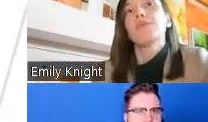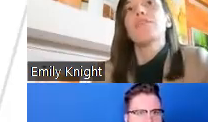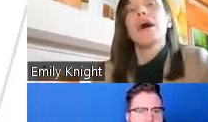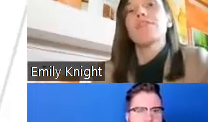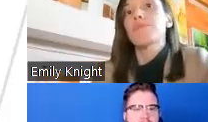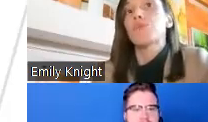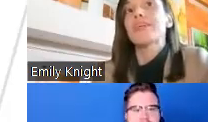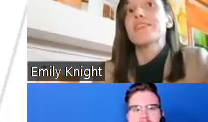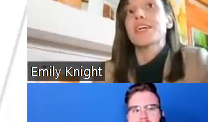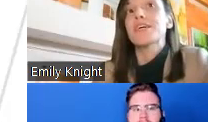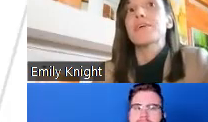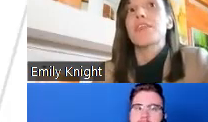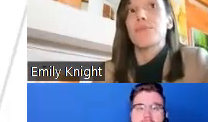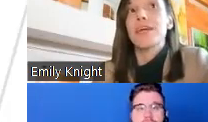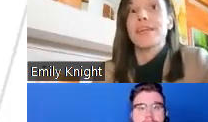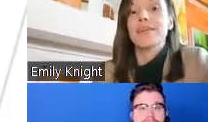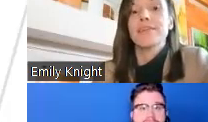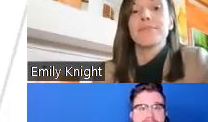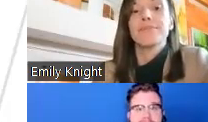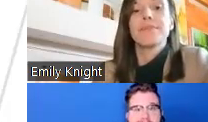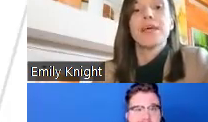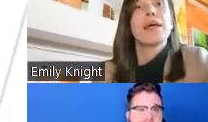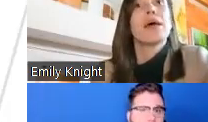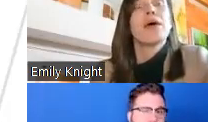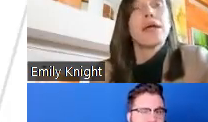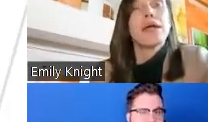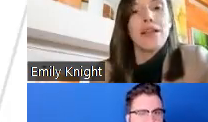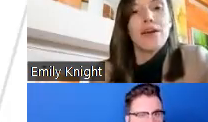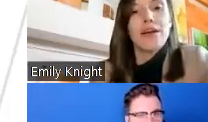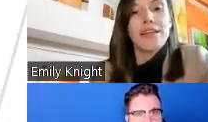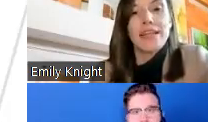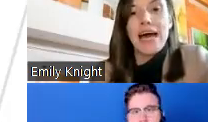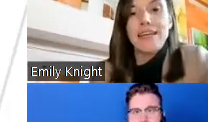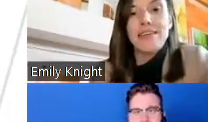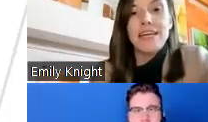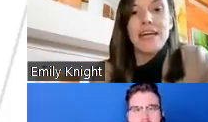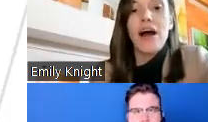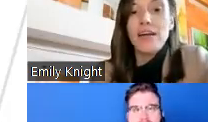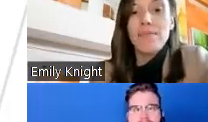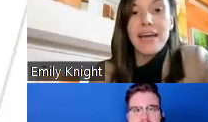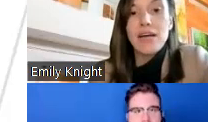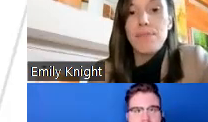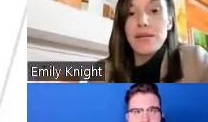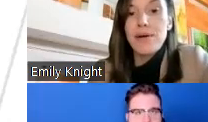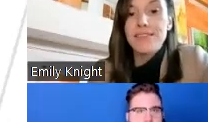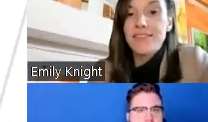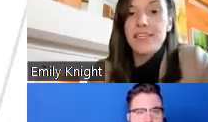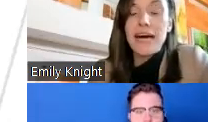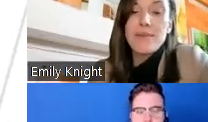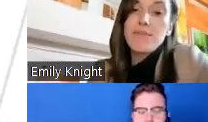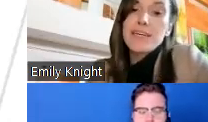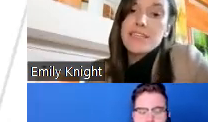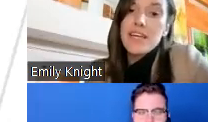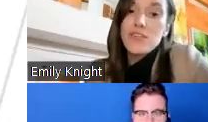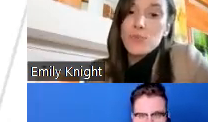And so overall, from this one study, we learned 3 things. We learned that the automatic brain processing of